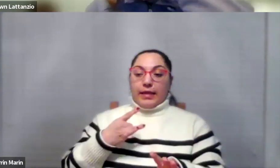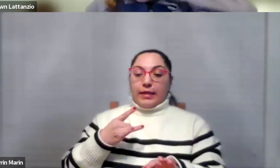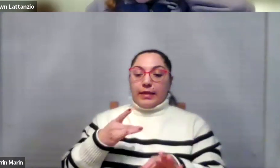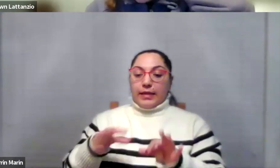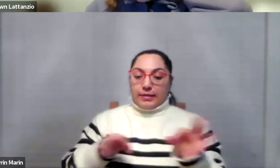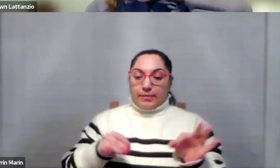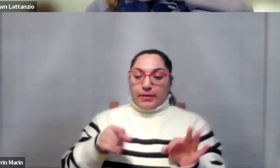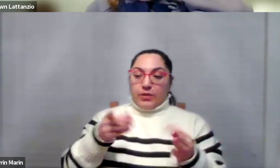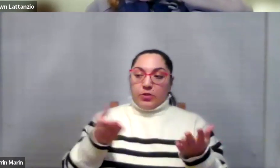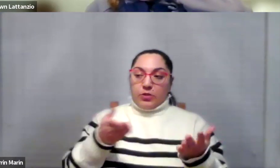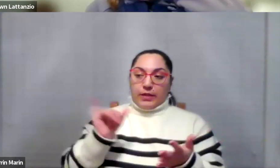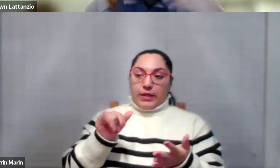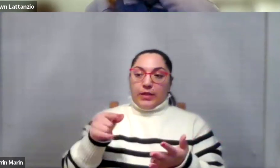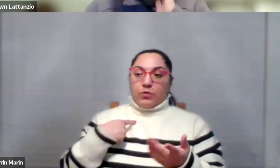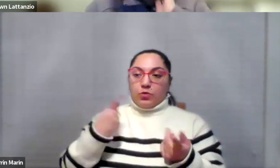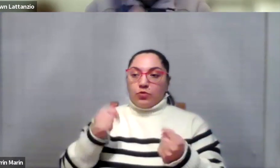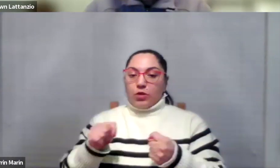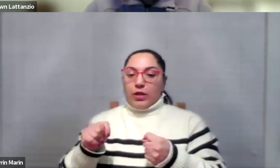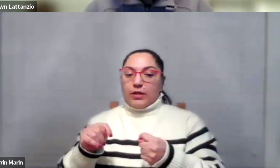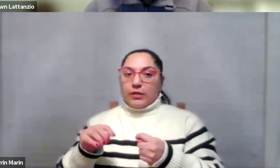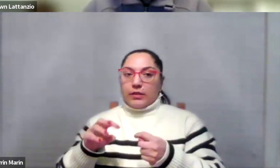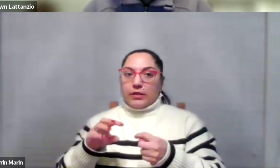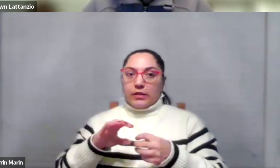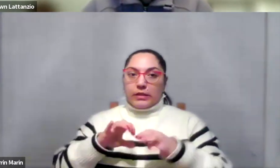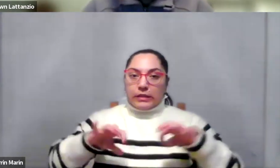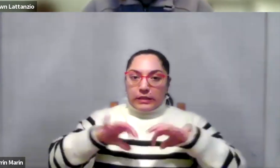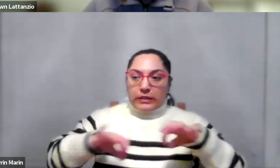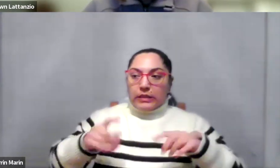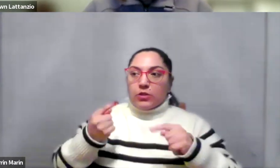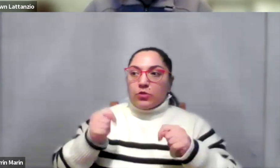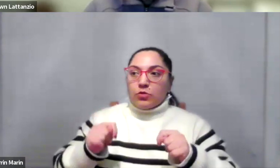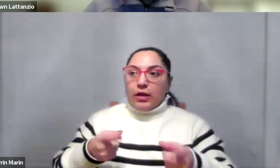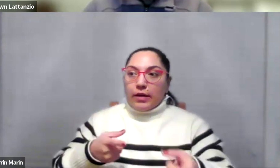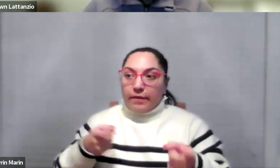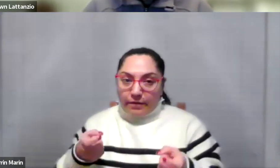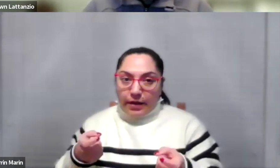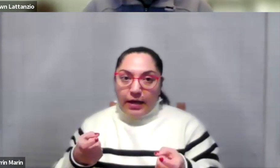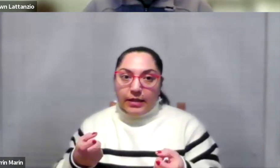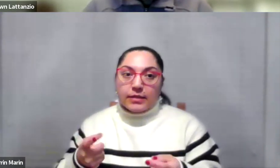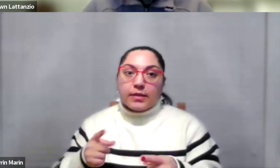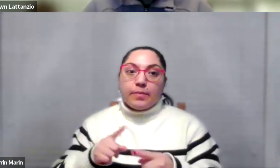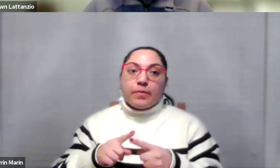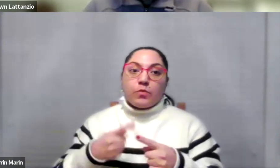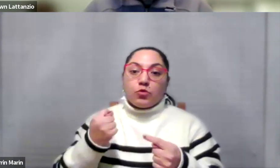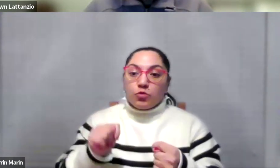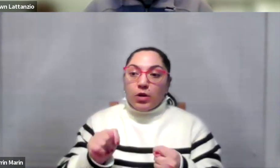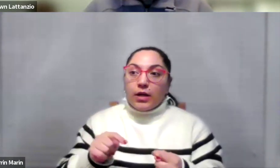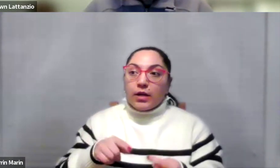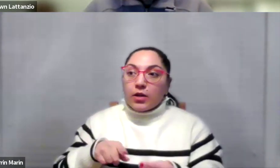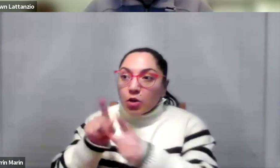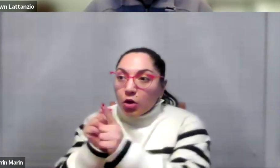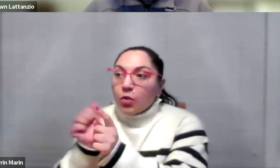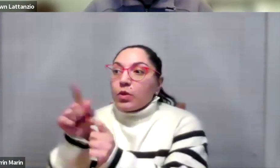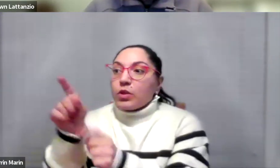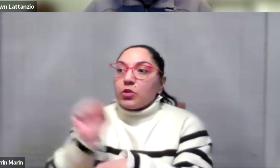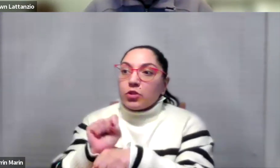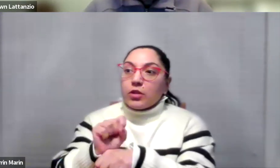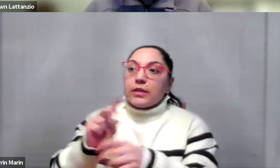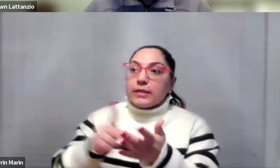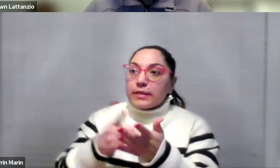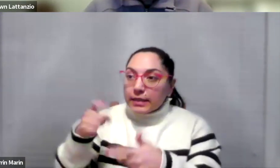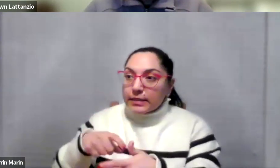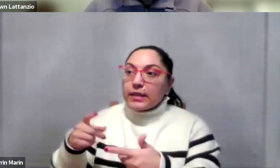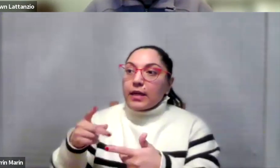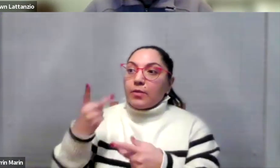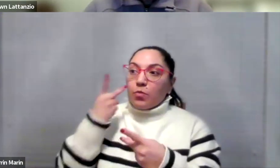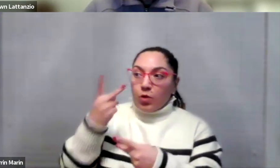services as we're trying to work ourselves out of a job, and we're trying to do it as rapidly as possible. We're trying to go out with you once, do it with you, go out with you a second time